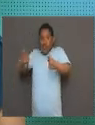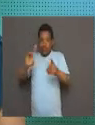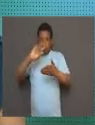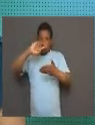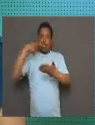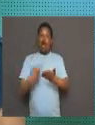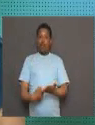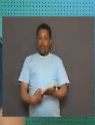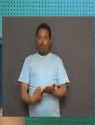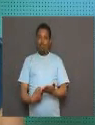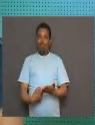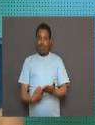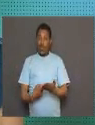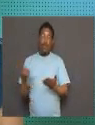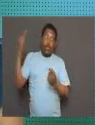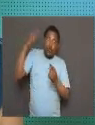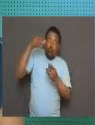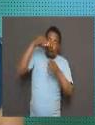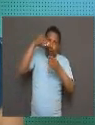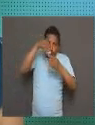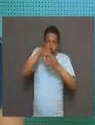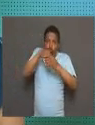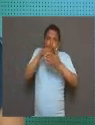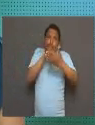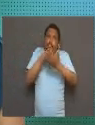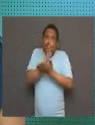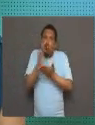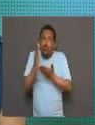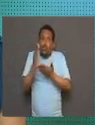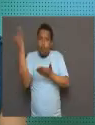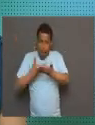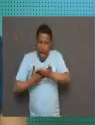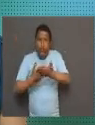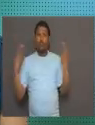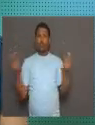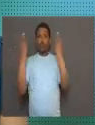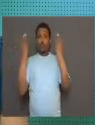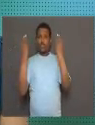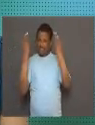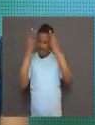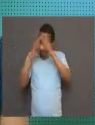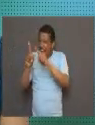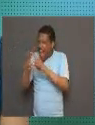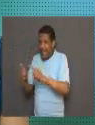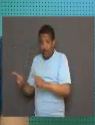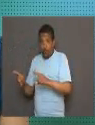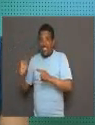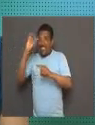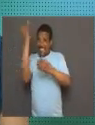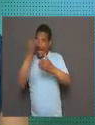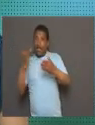data into distribution maps using various diagrammatic